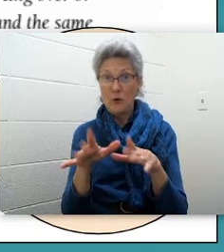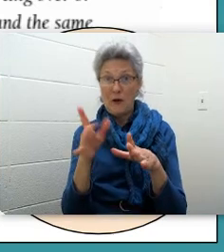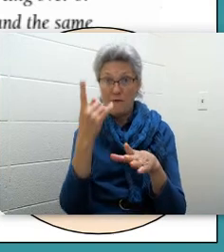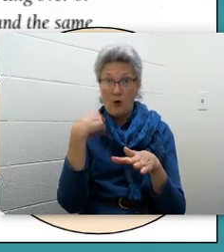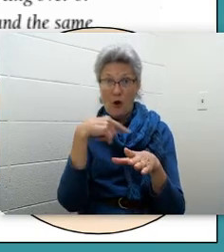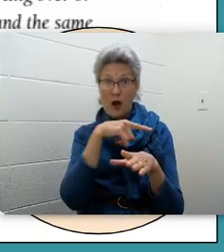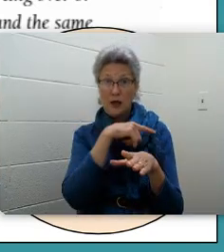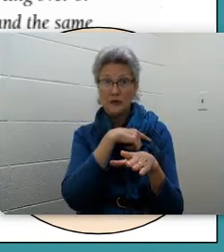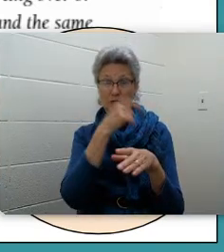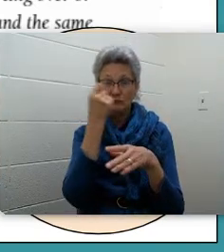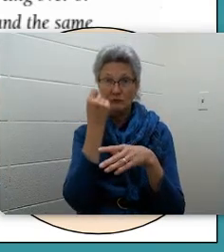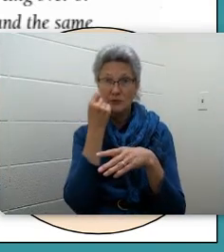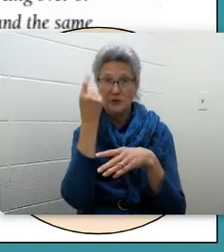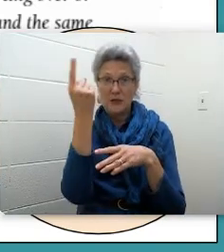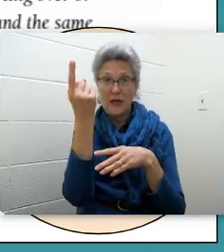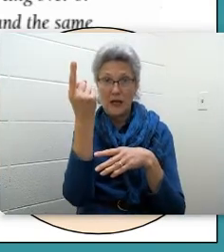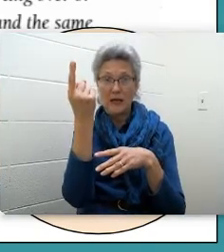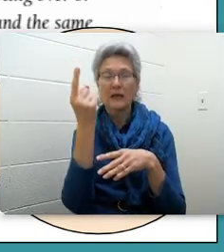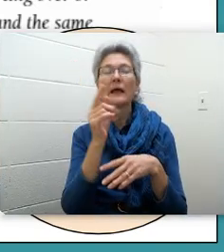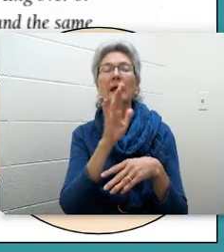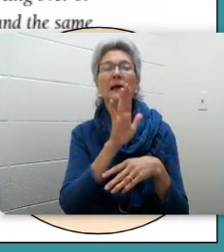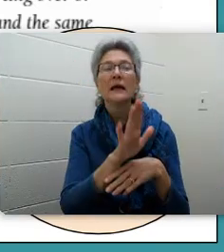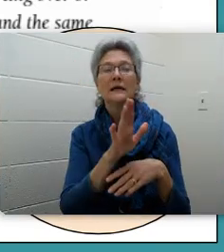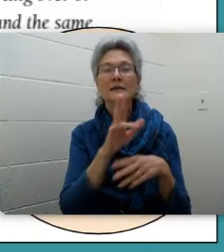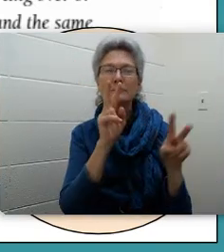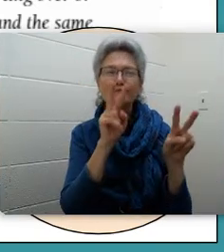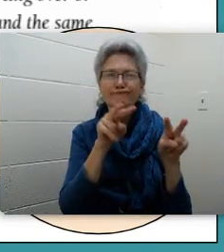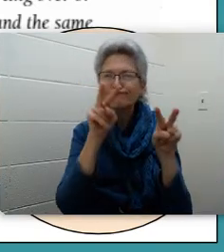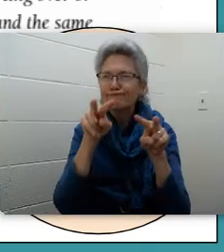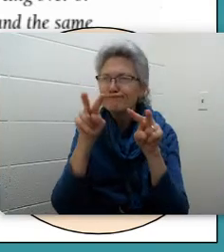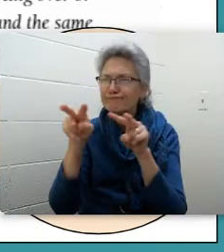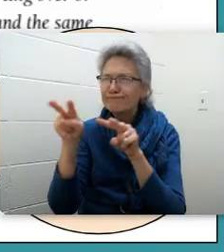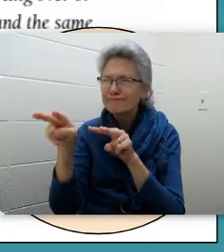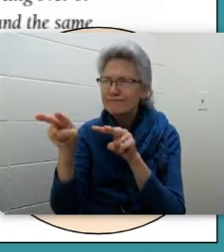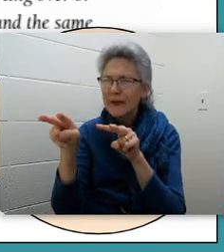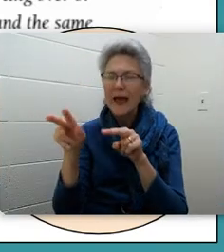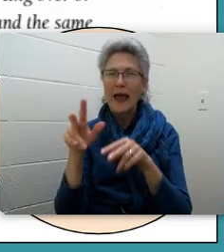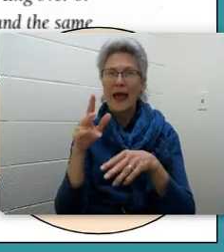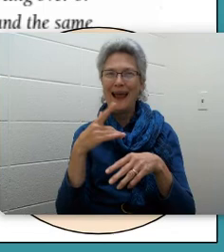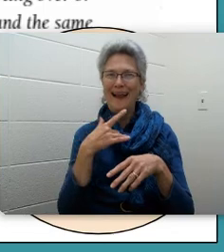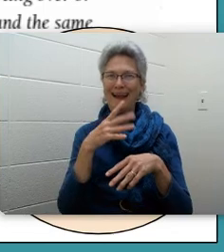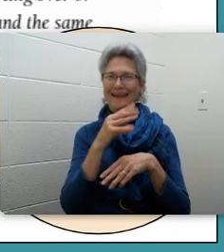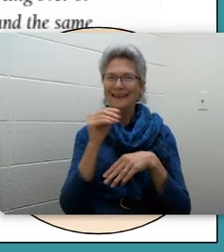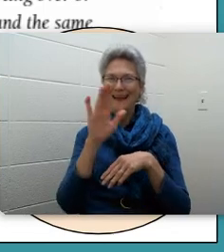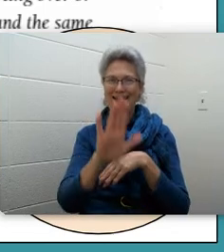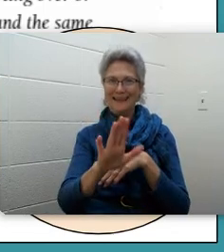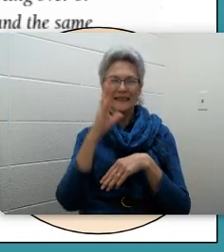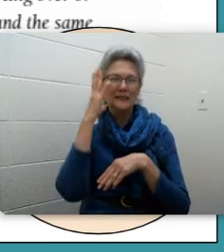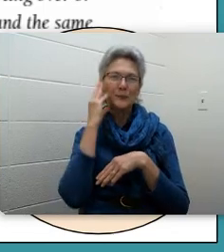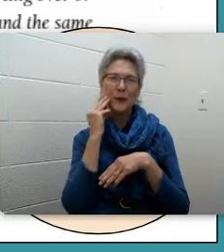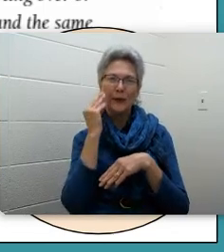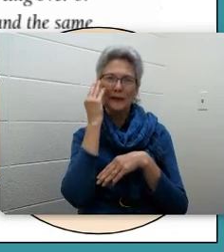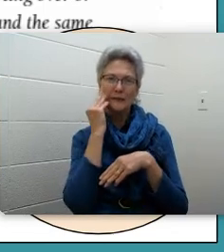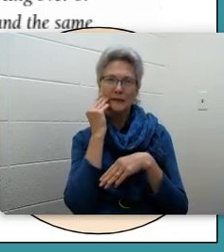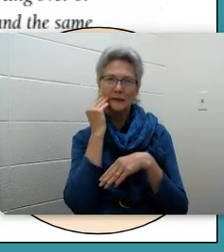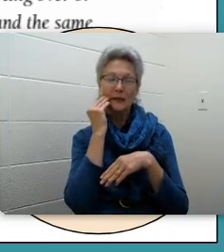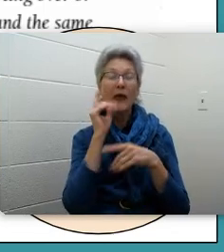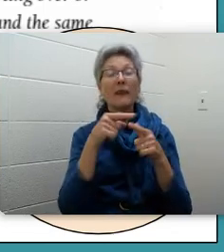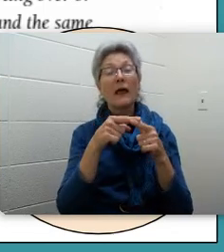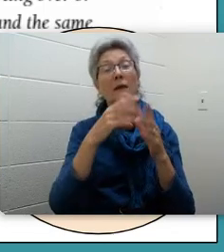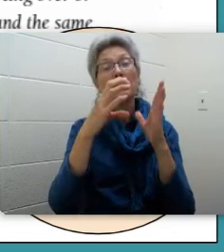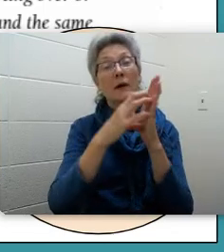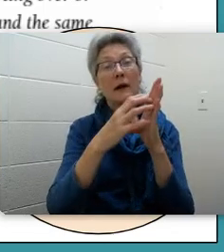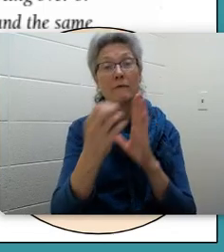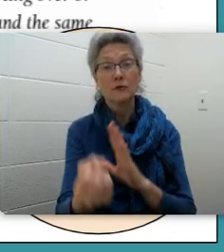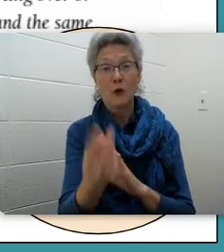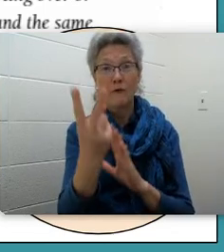to understand his observations and experiences. Then in paragraph 12, we're